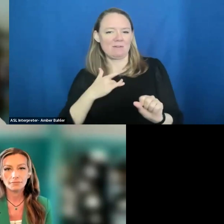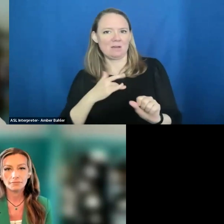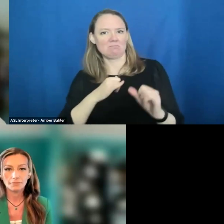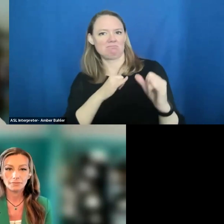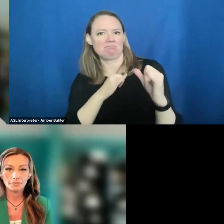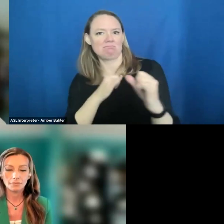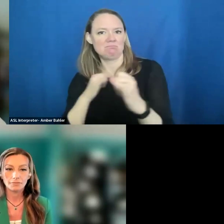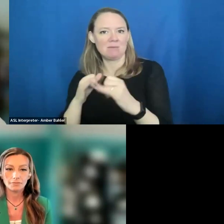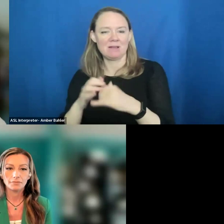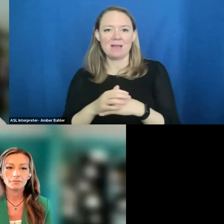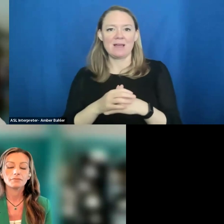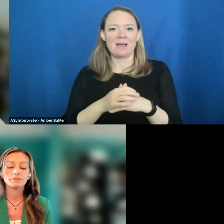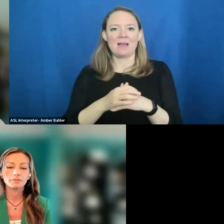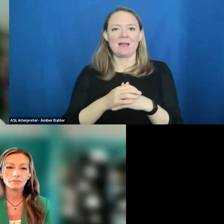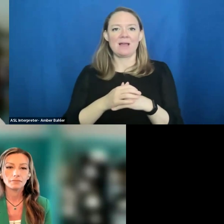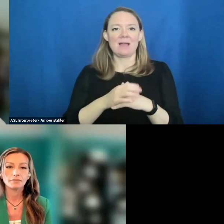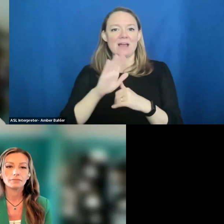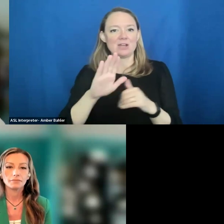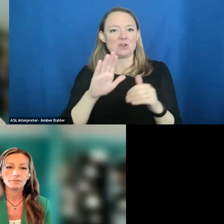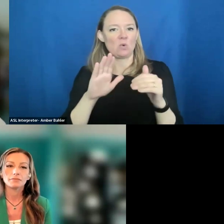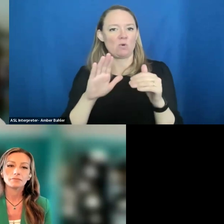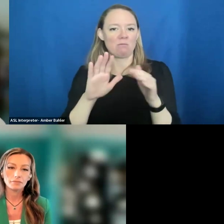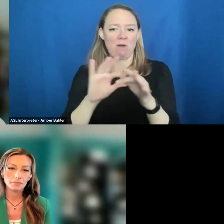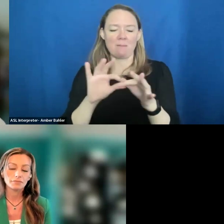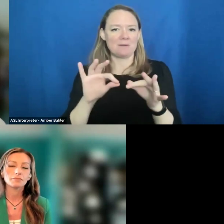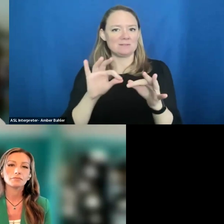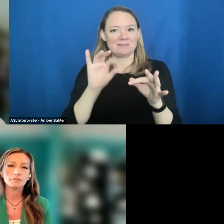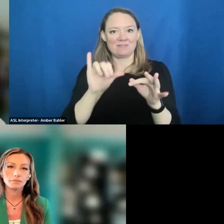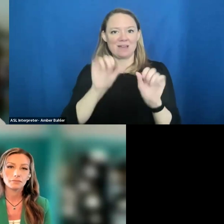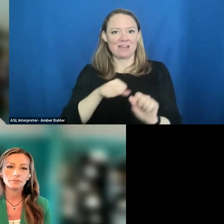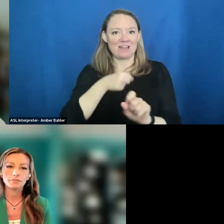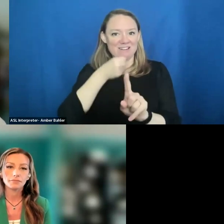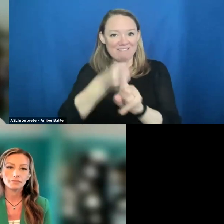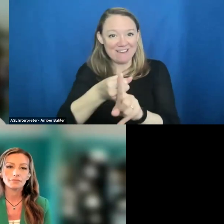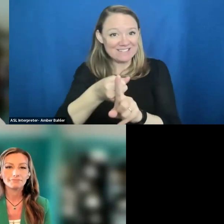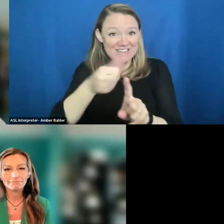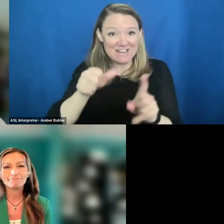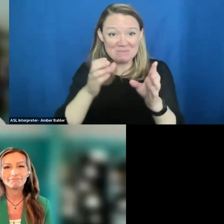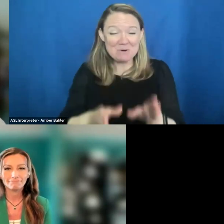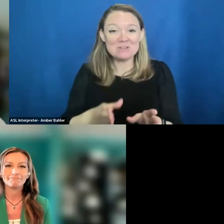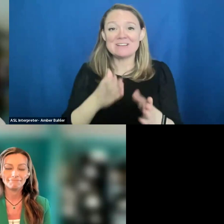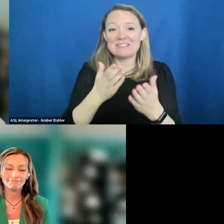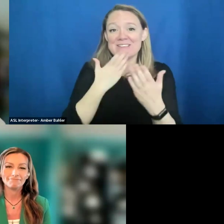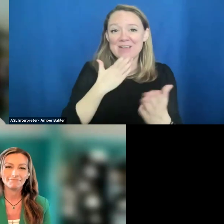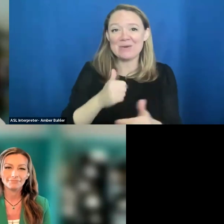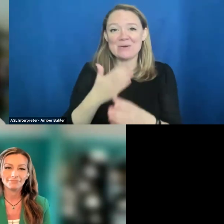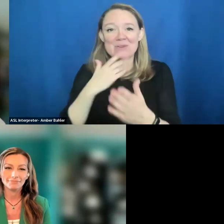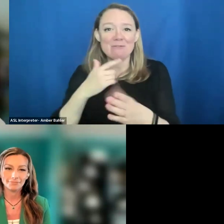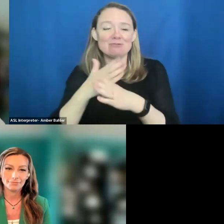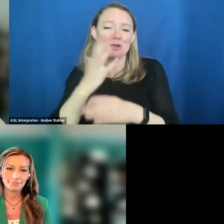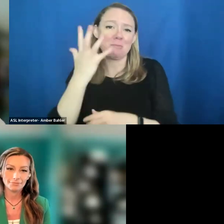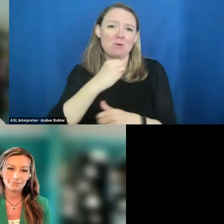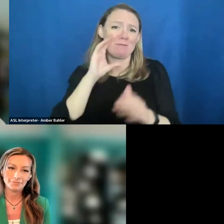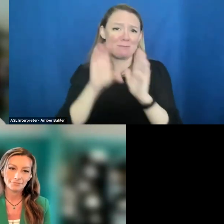can affect anyone. So thank you for that. Thank you for sharing your beautiful pictures. I put your website